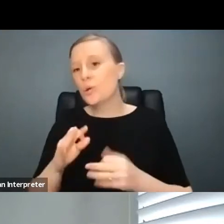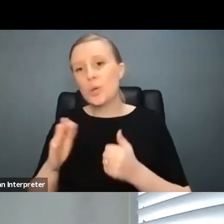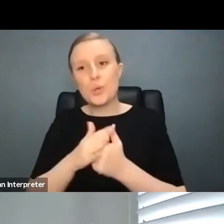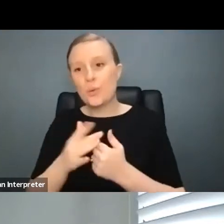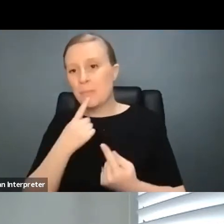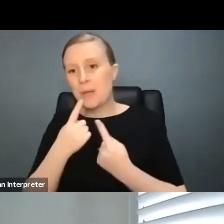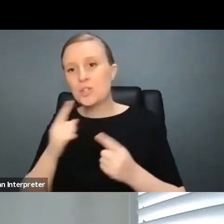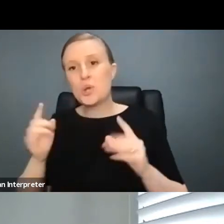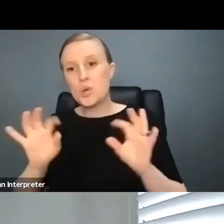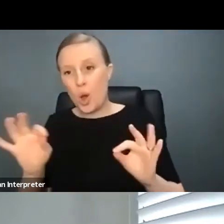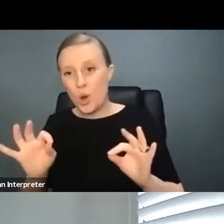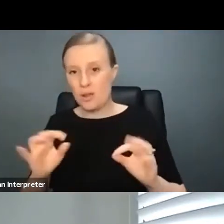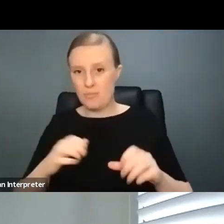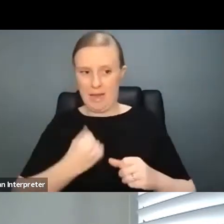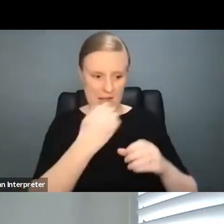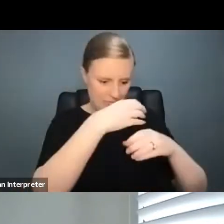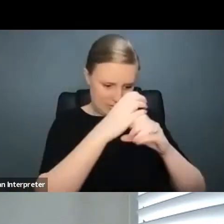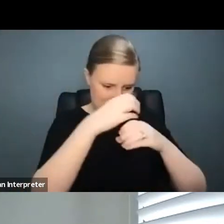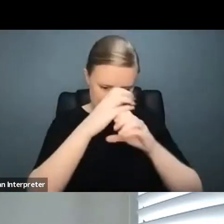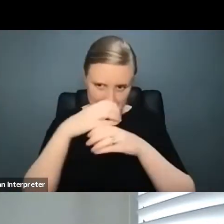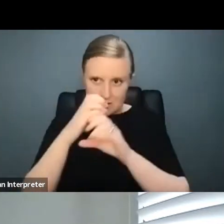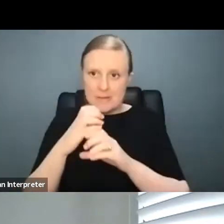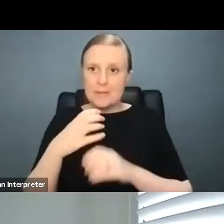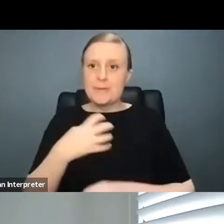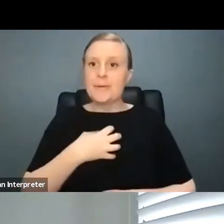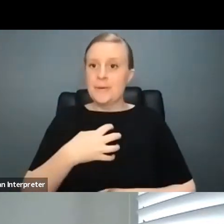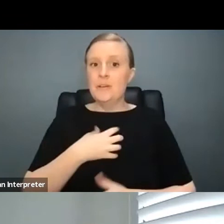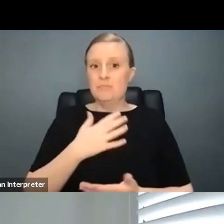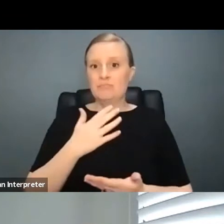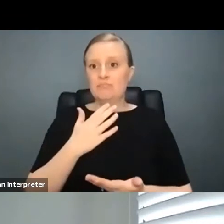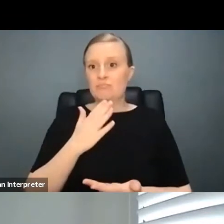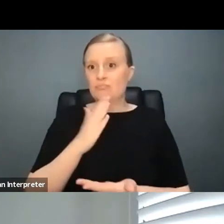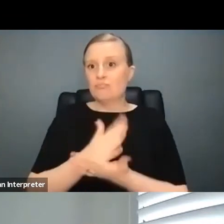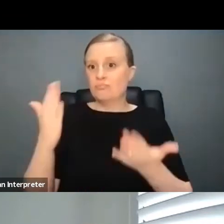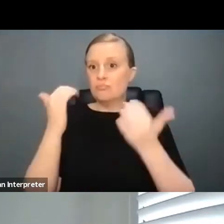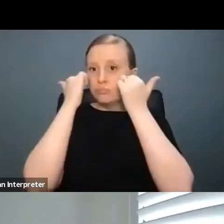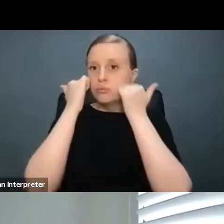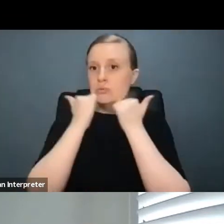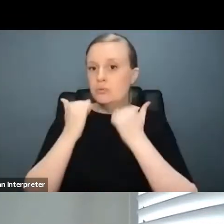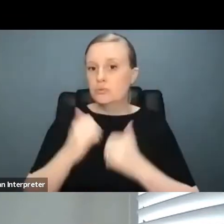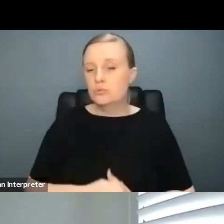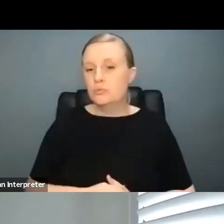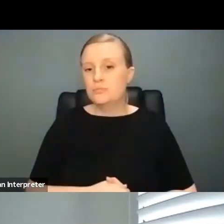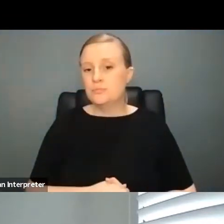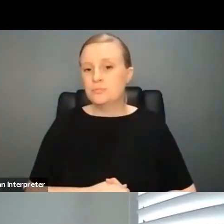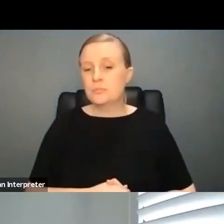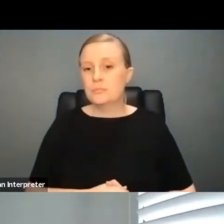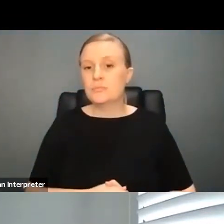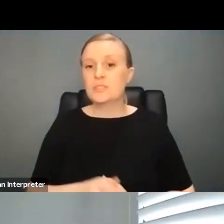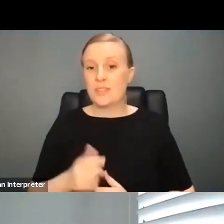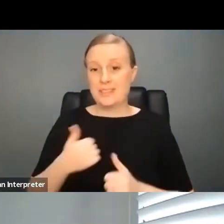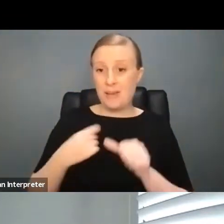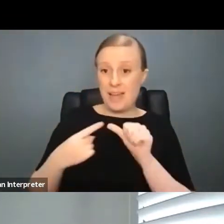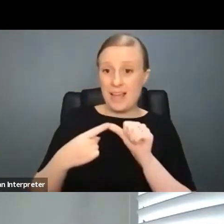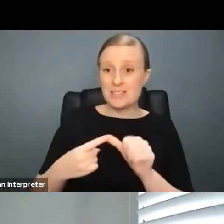I'm happy to take or make further comments based on the findings, but that's the main, in answer to your question, Daniel,